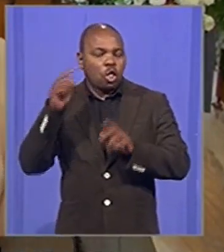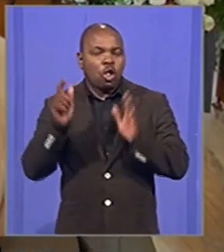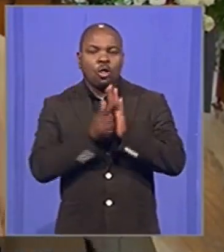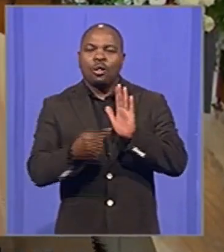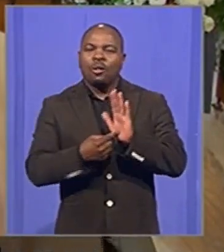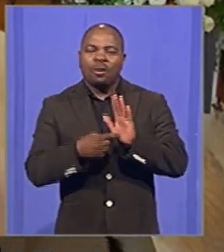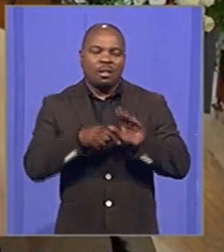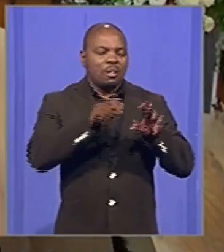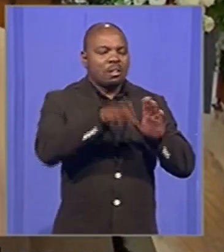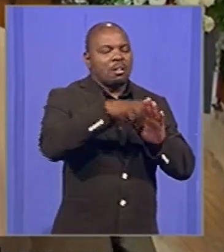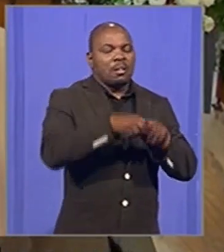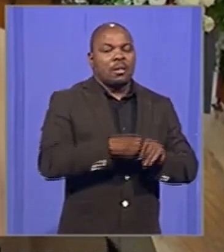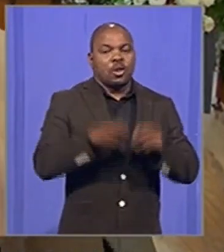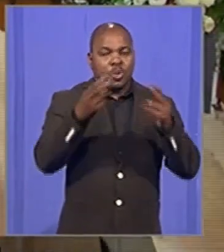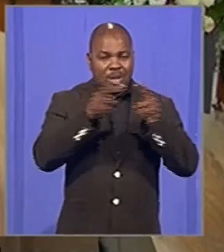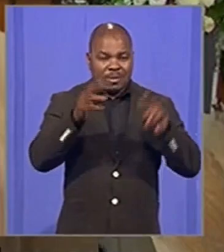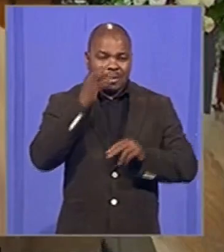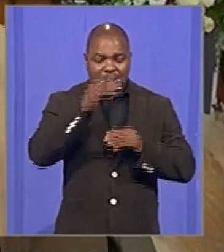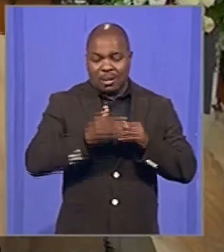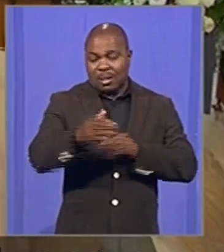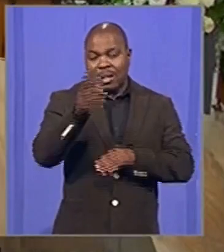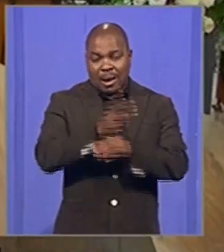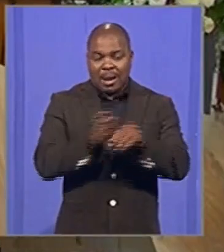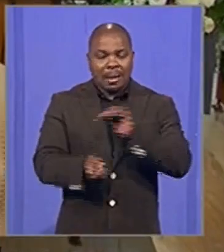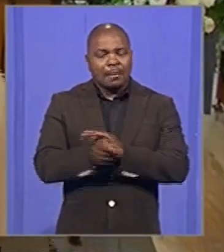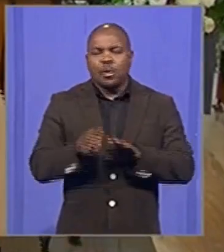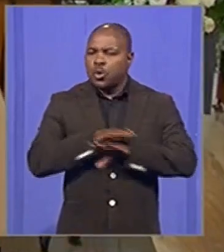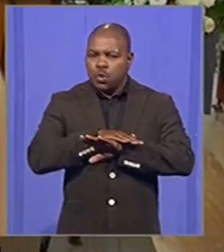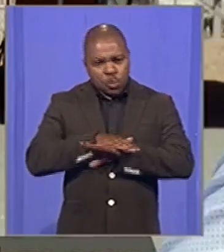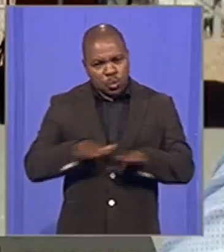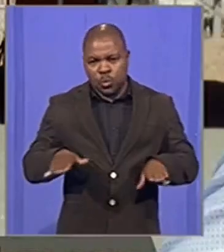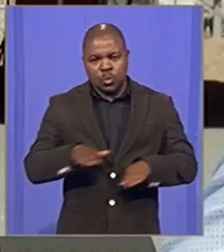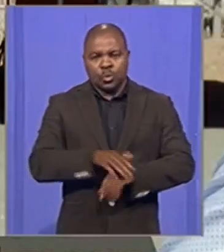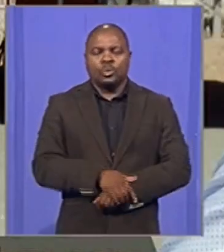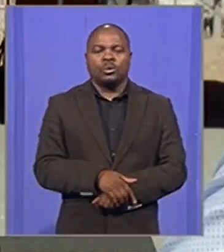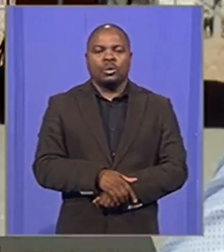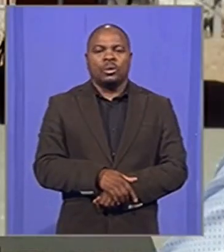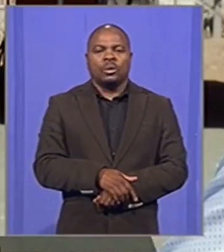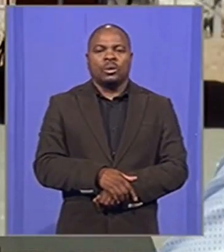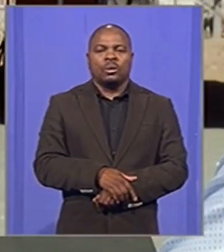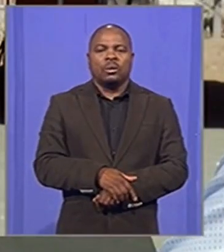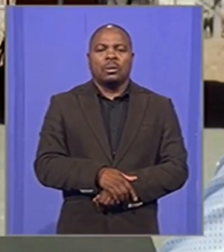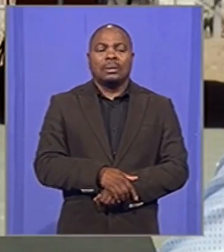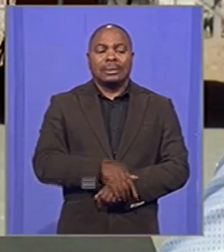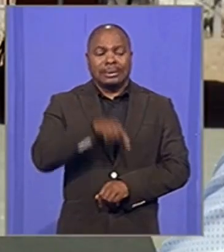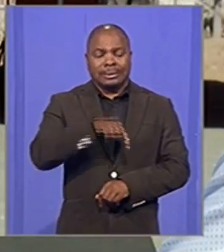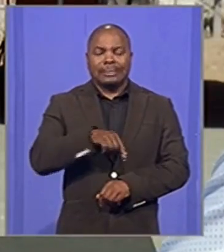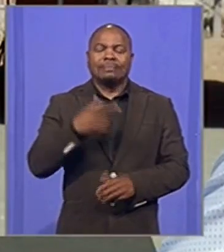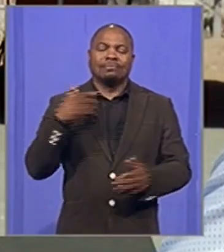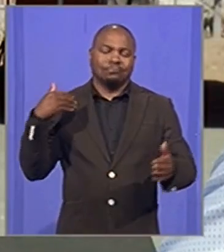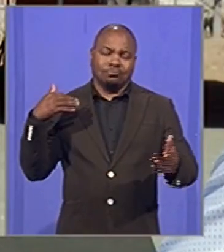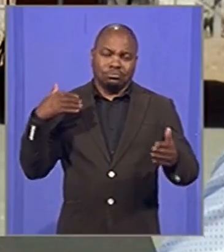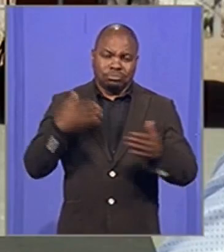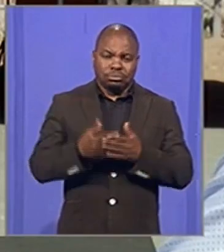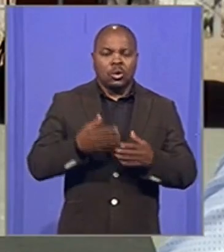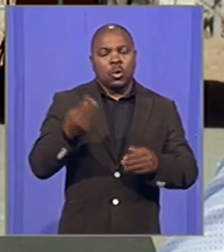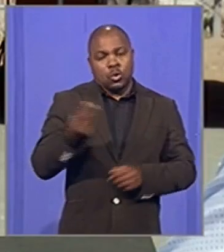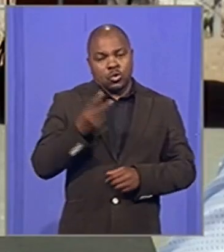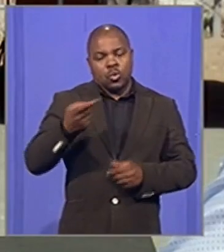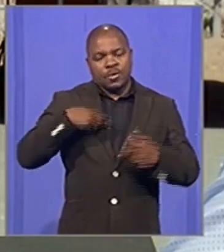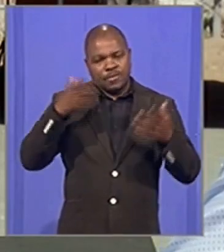e ka ile gore se se thibelwa gore se se tlhole se diragala gape. It's been quite a while that we've also put